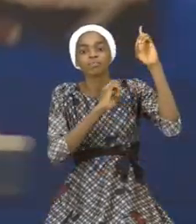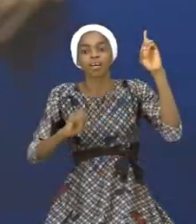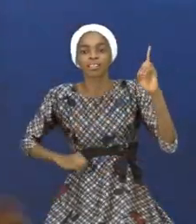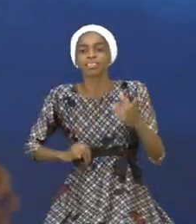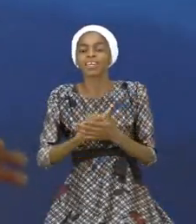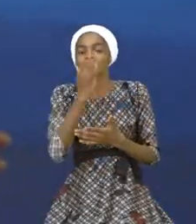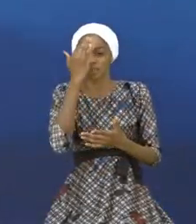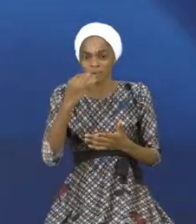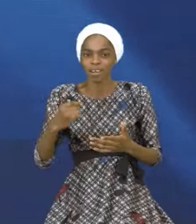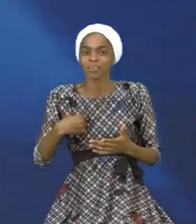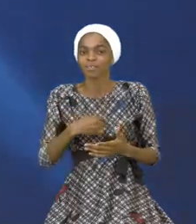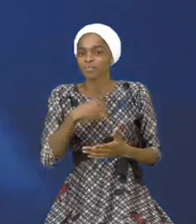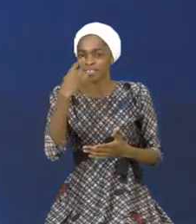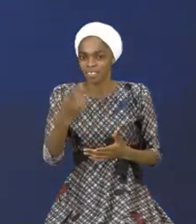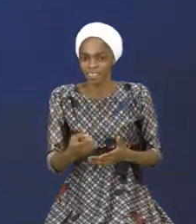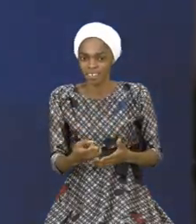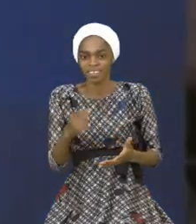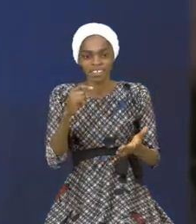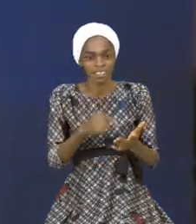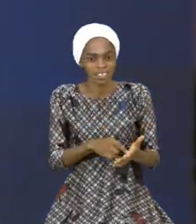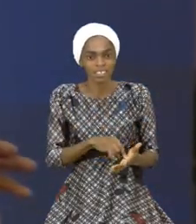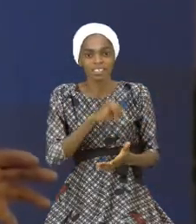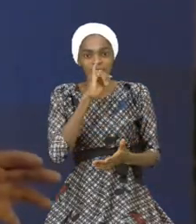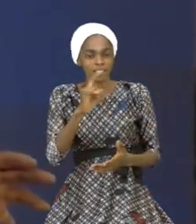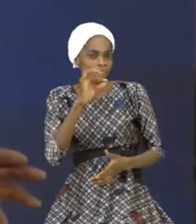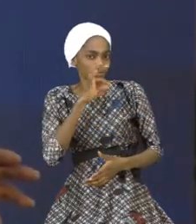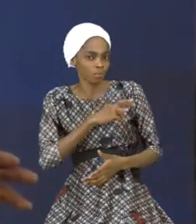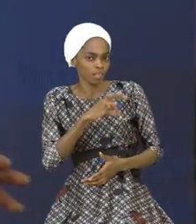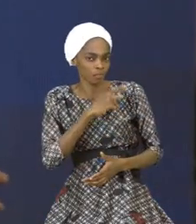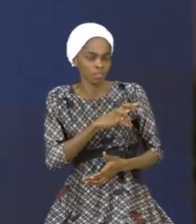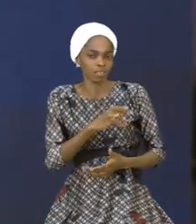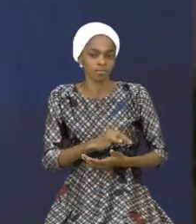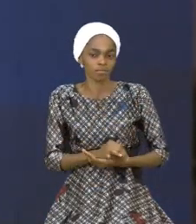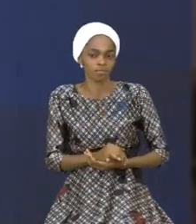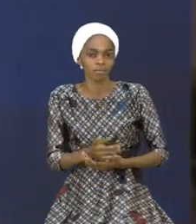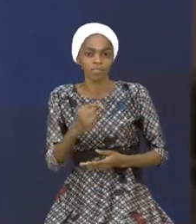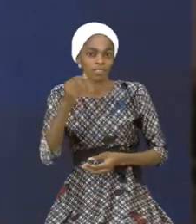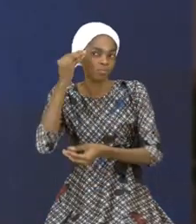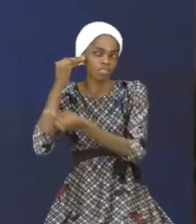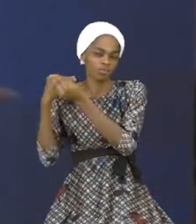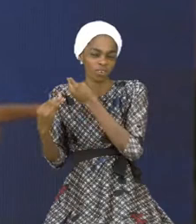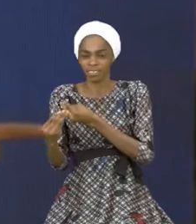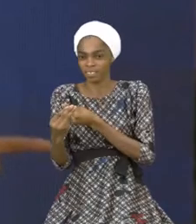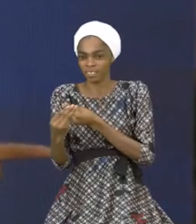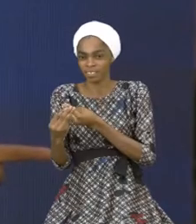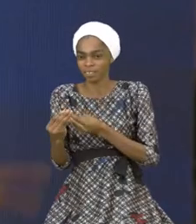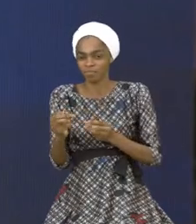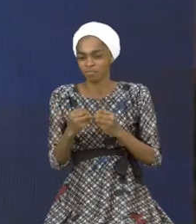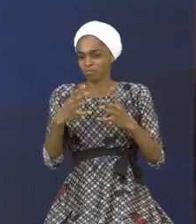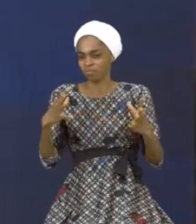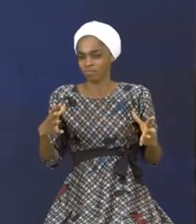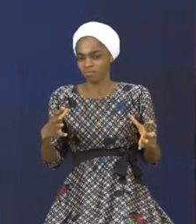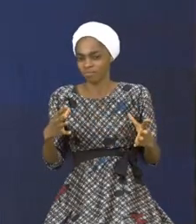say this is the benefit, the birthright, numberless,